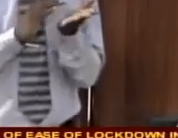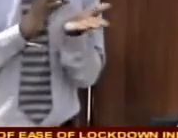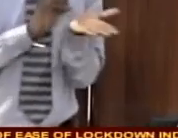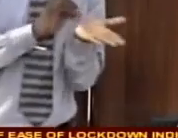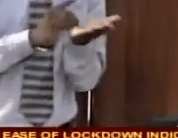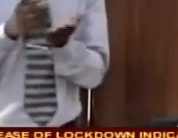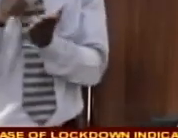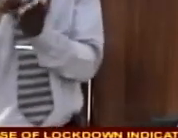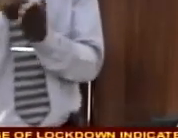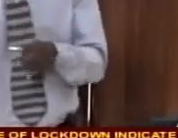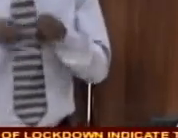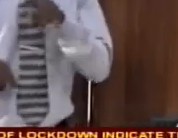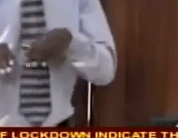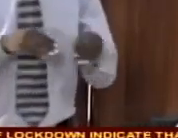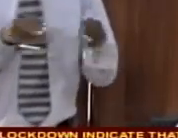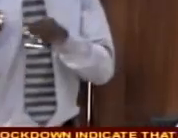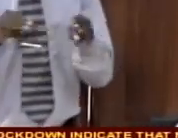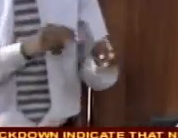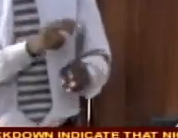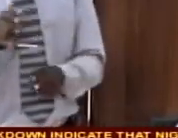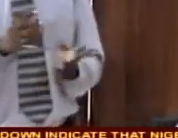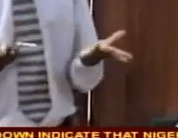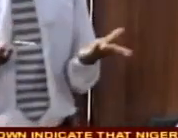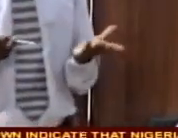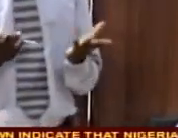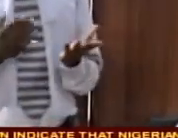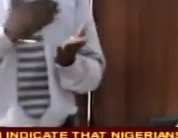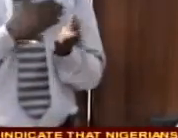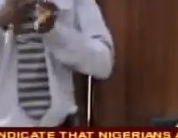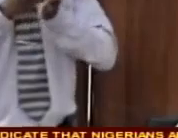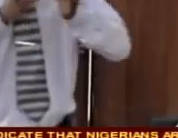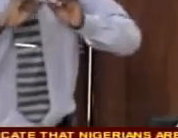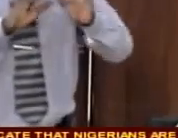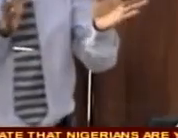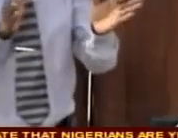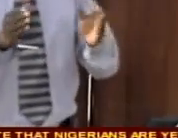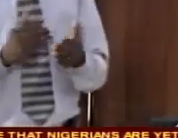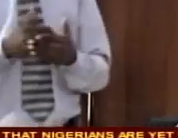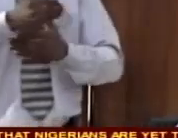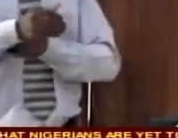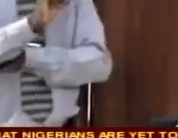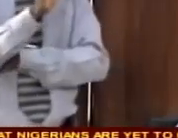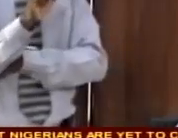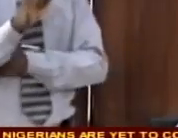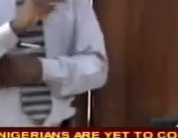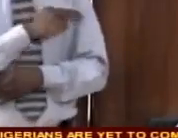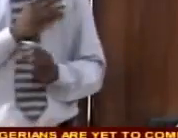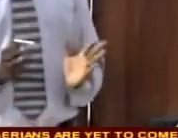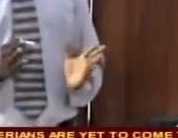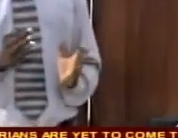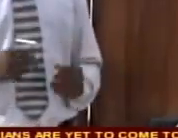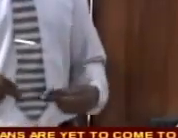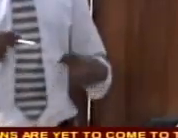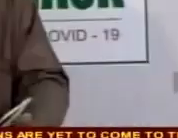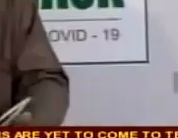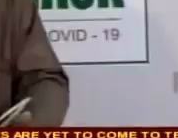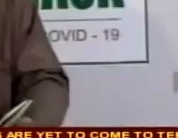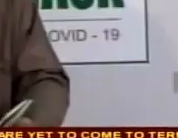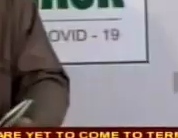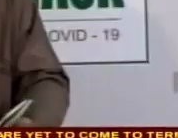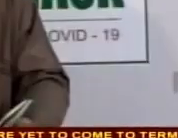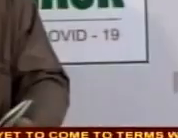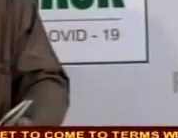move around. So we need that clarification from you. And the next question is for the Minister of Health. Well, all of this